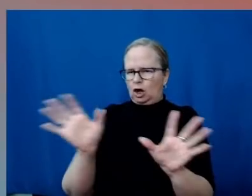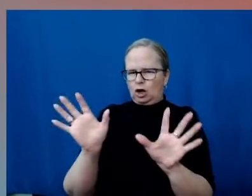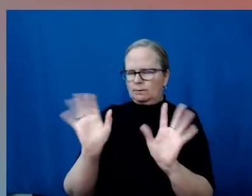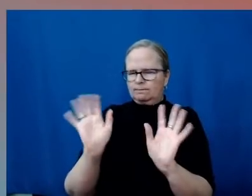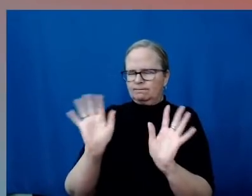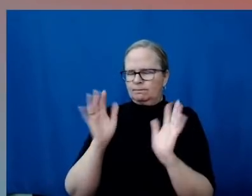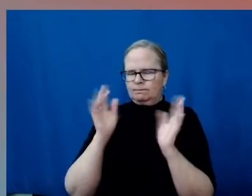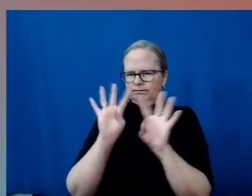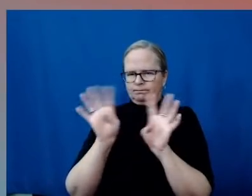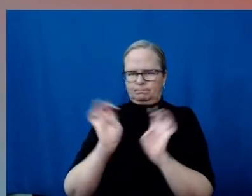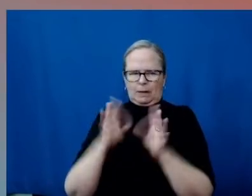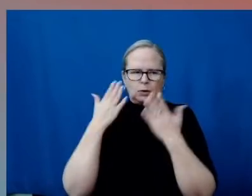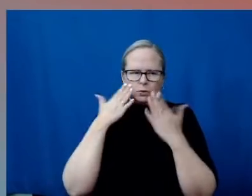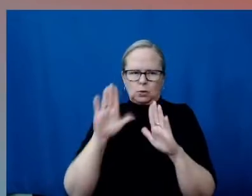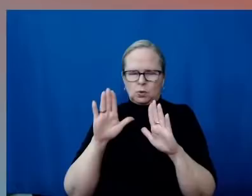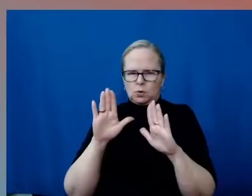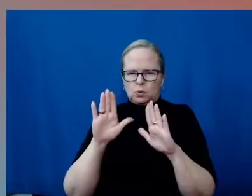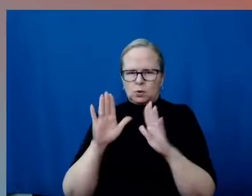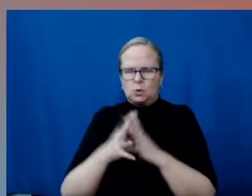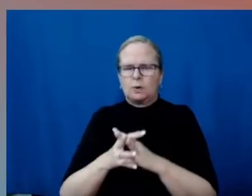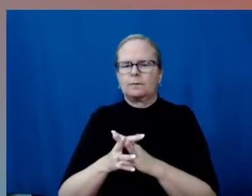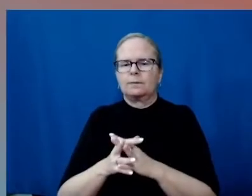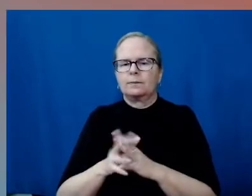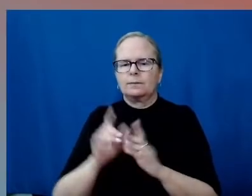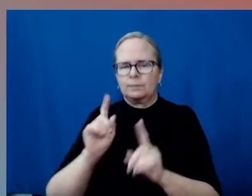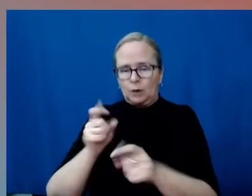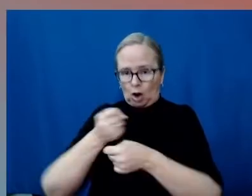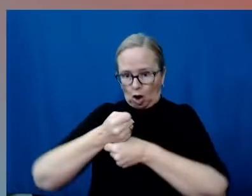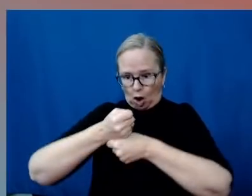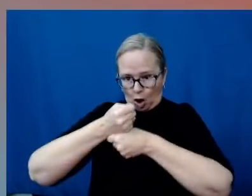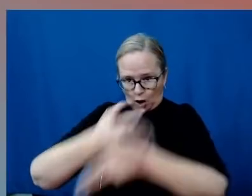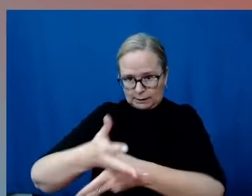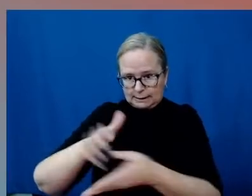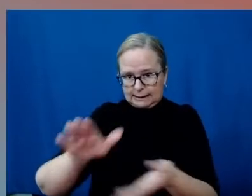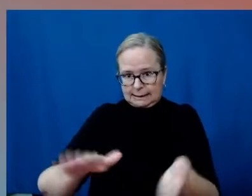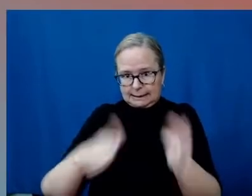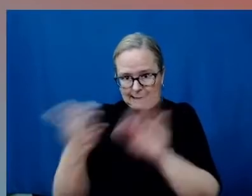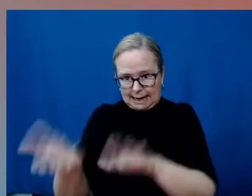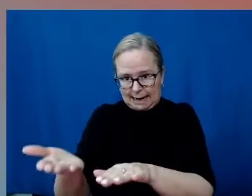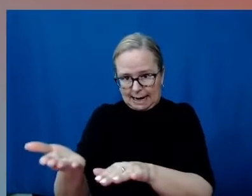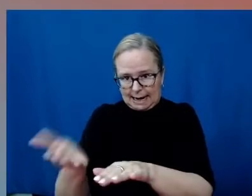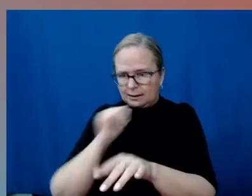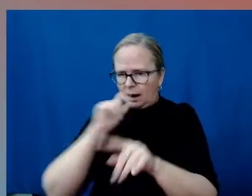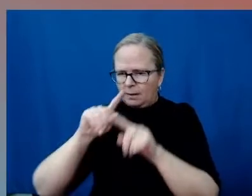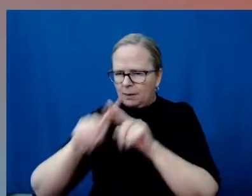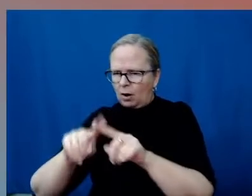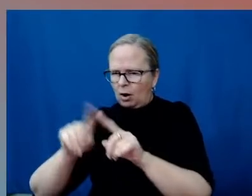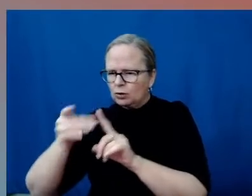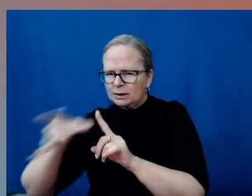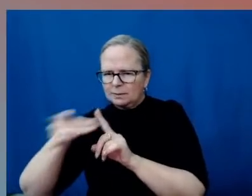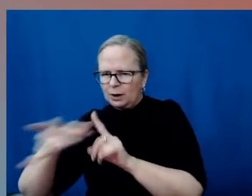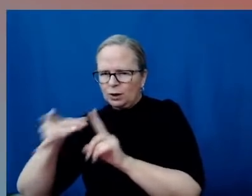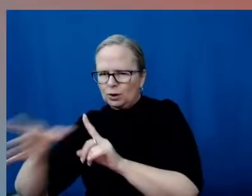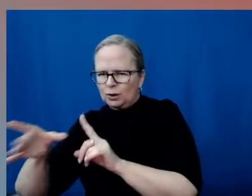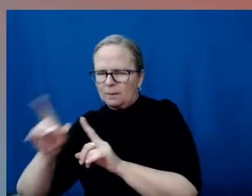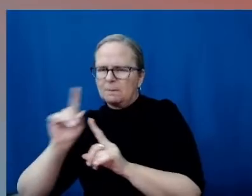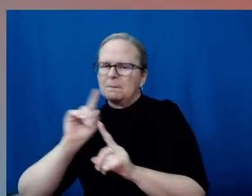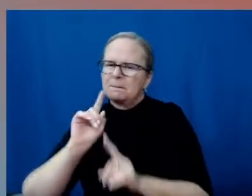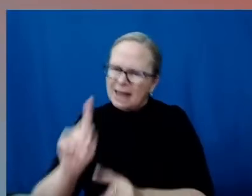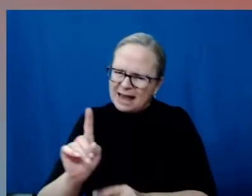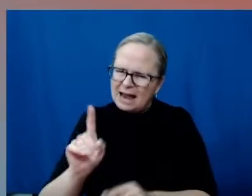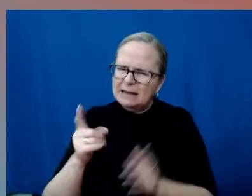clear, but like it's not driven by that transmissibility. But sometimes in evolution, if